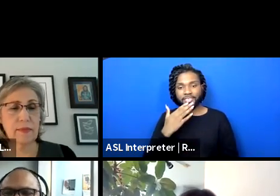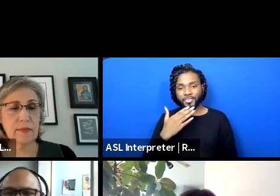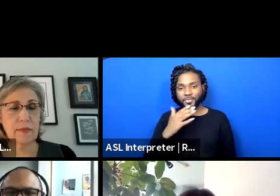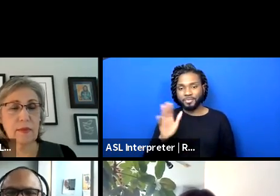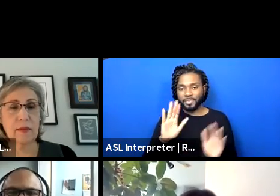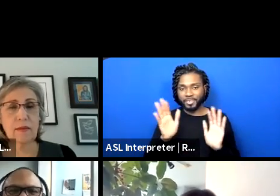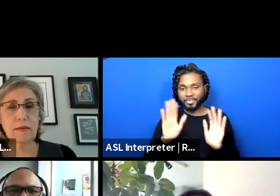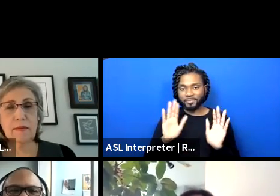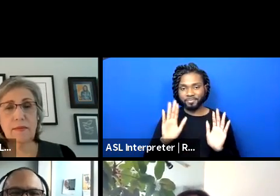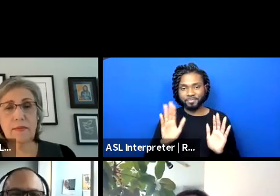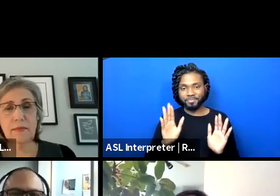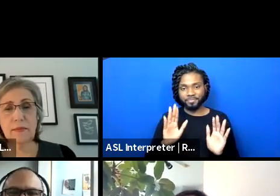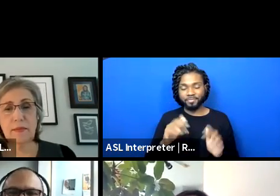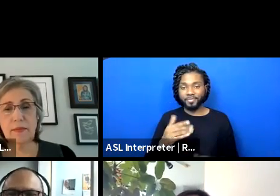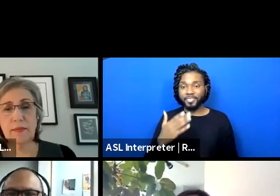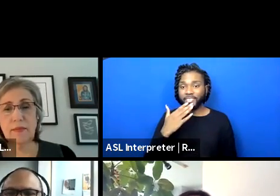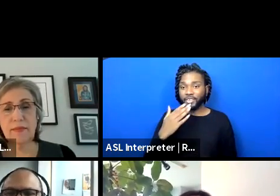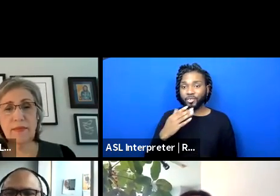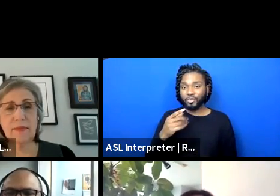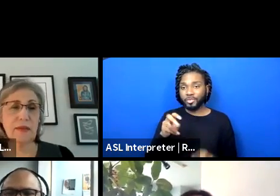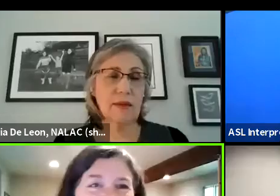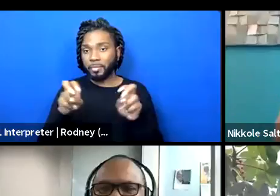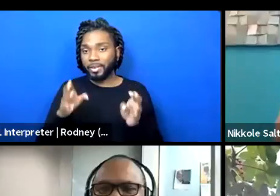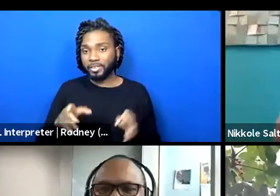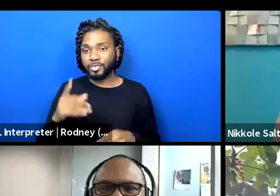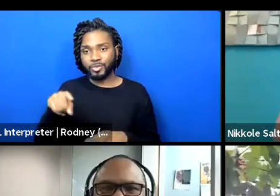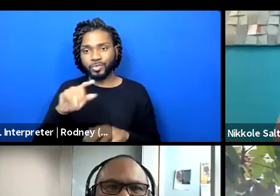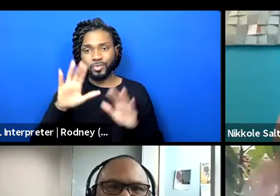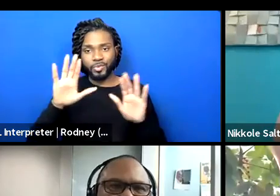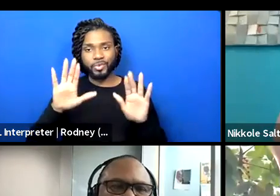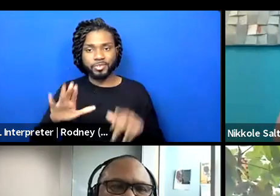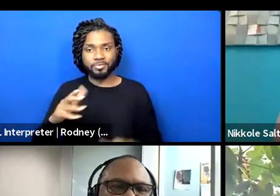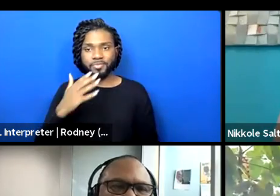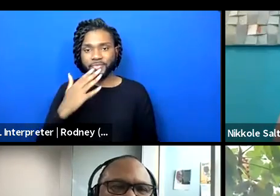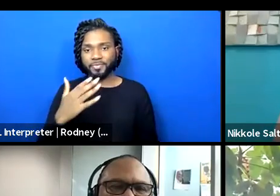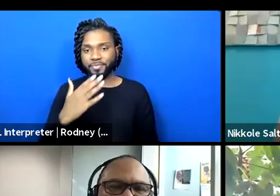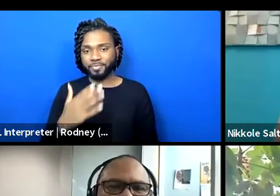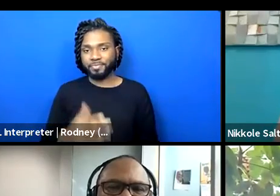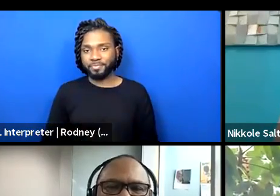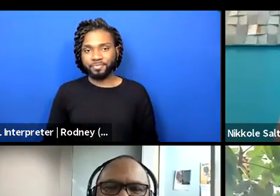Bye. Thank you to the panelists. You were awesome. Thank you. Thank you, Lori.